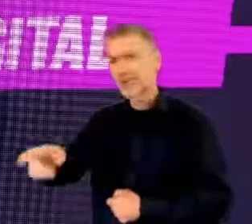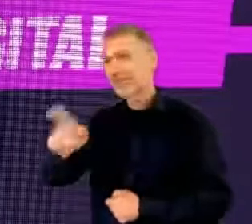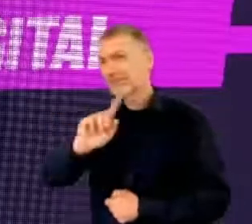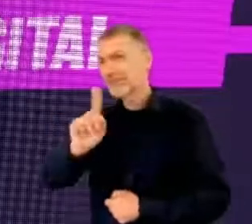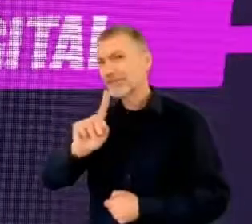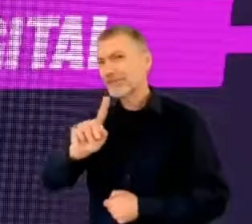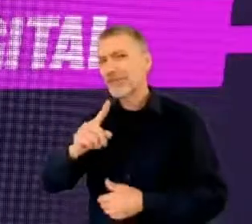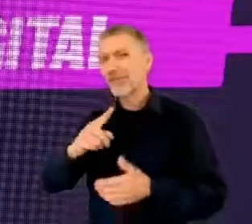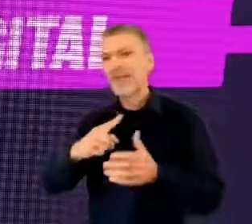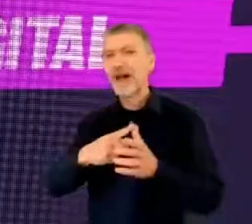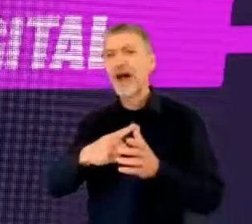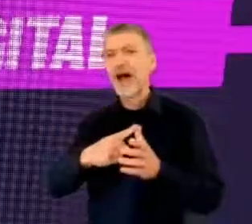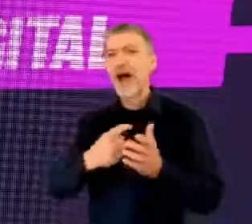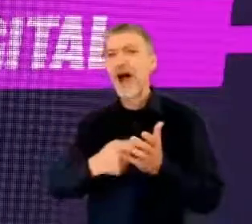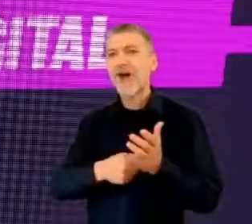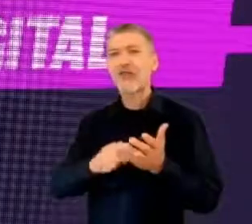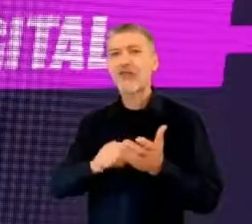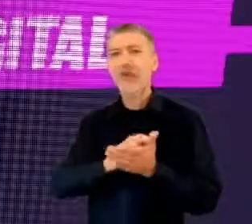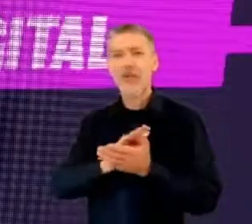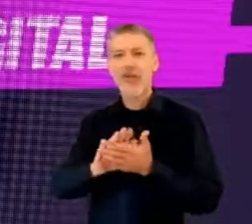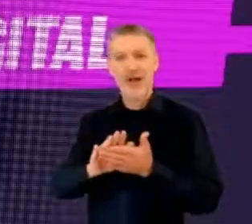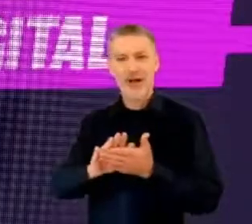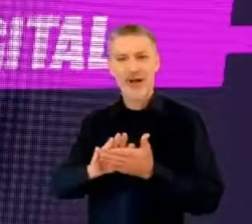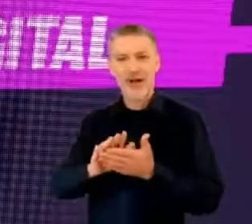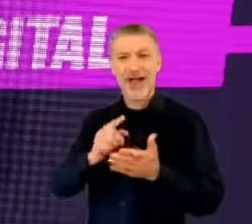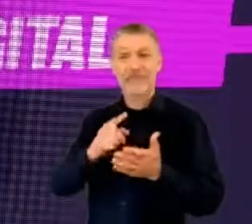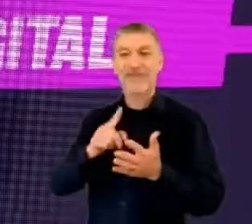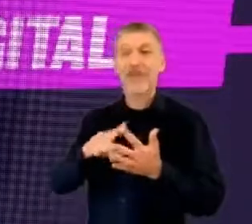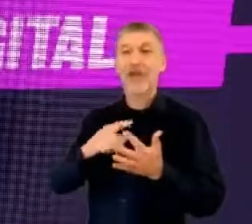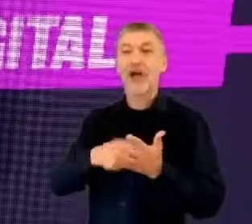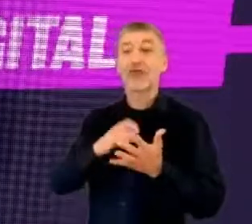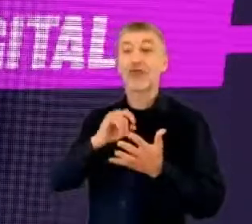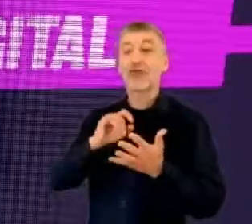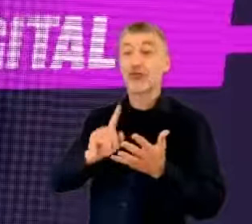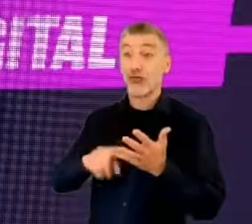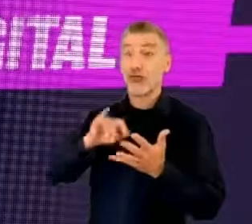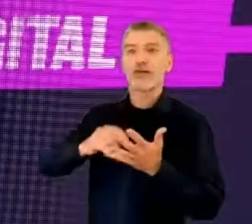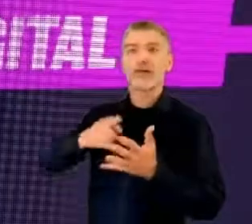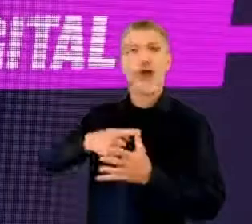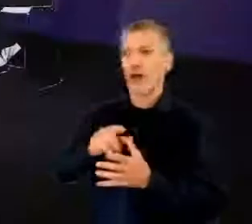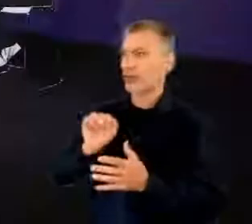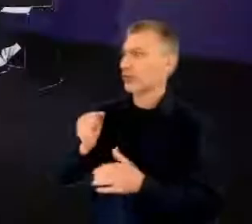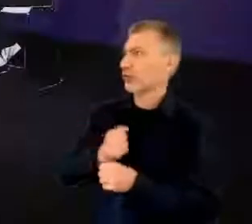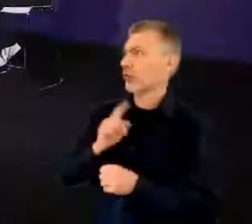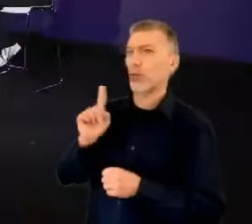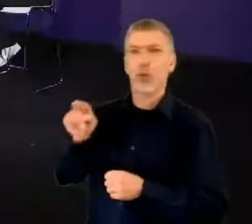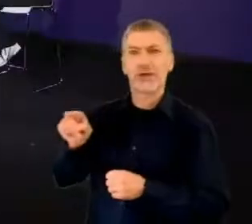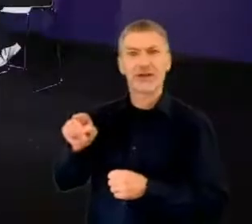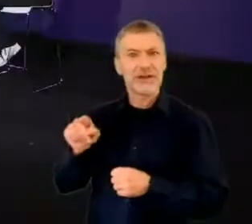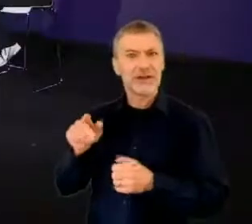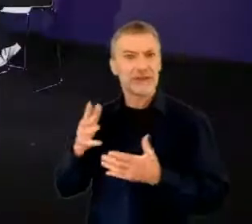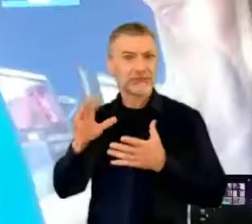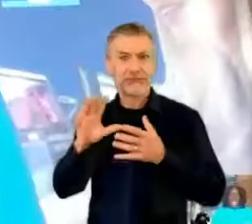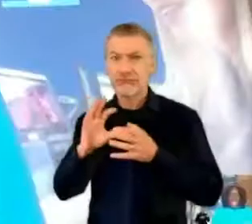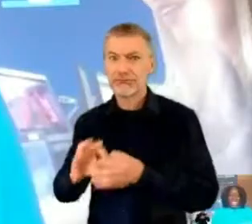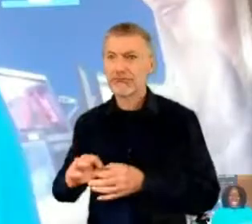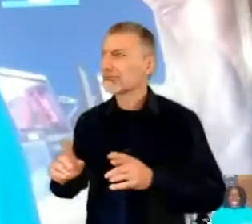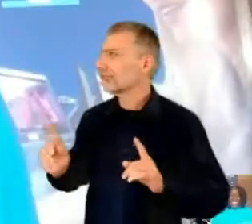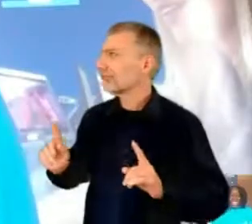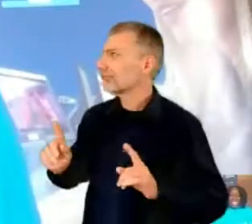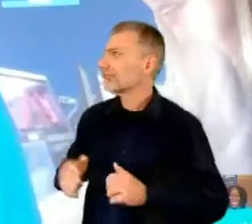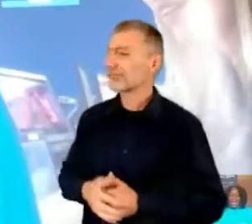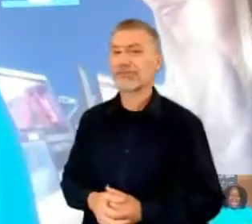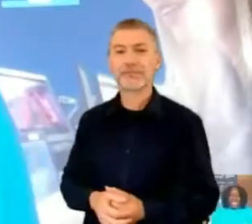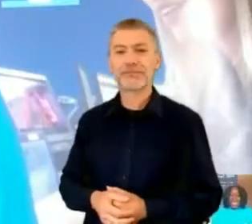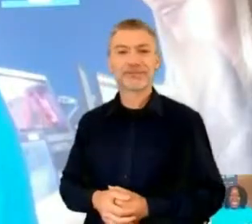Arusa, what exactly do you do? And also, how do you work with the environment through your job? So, yes,